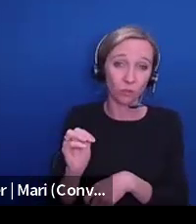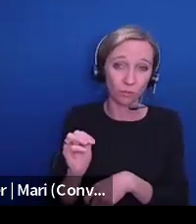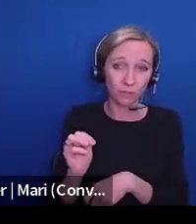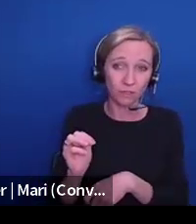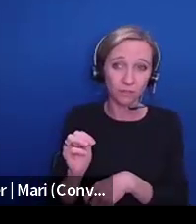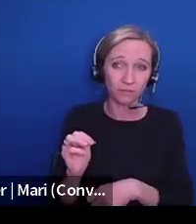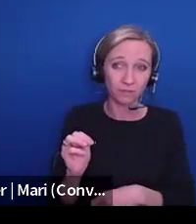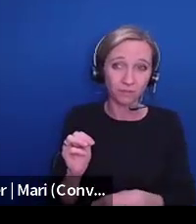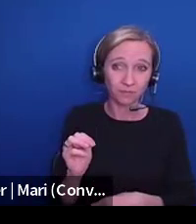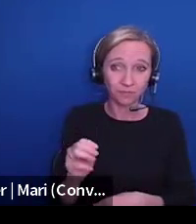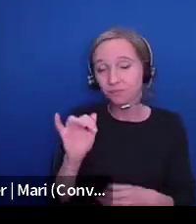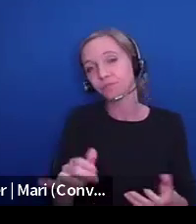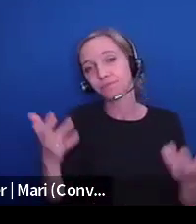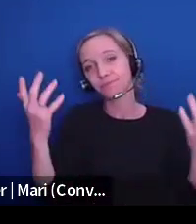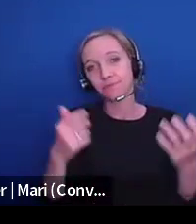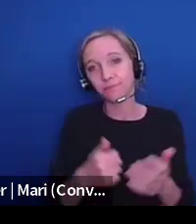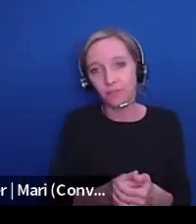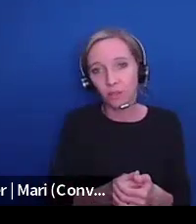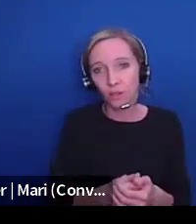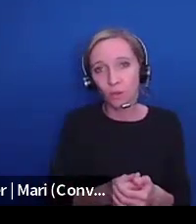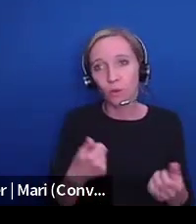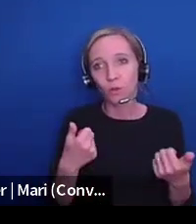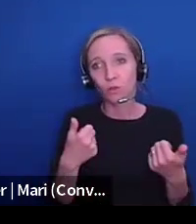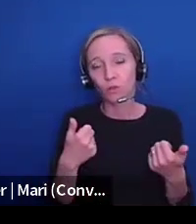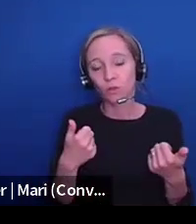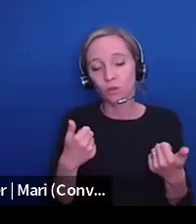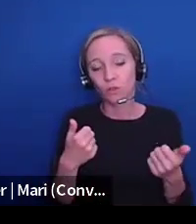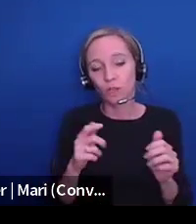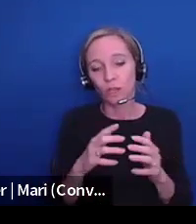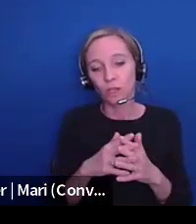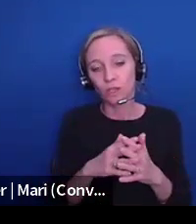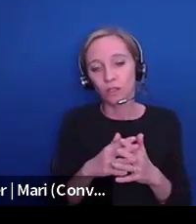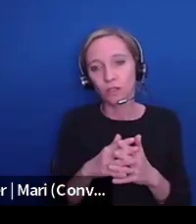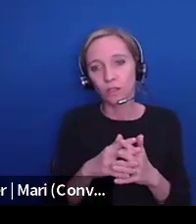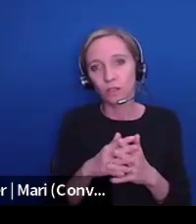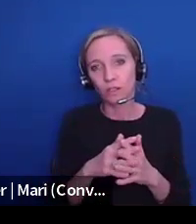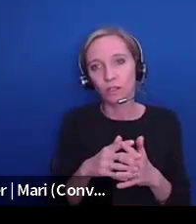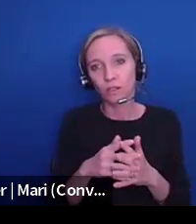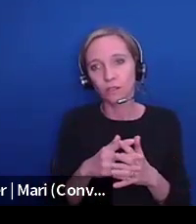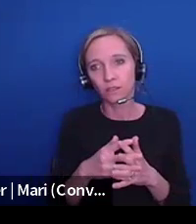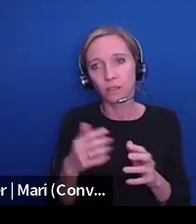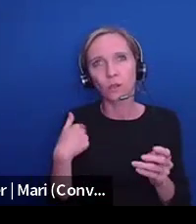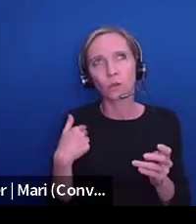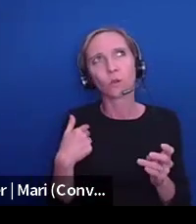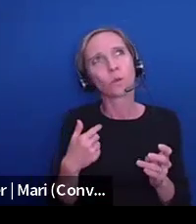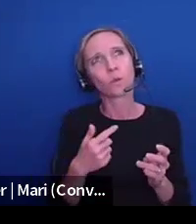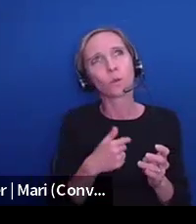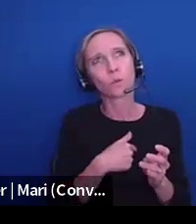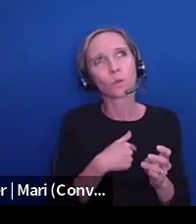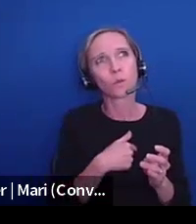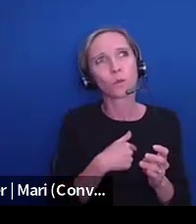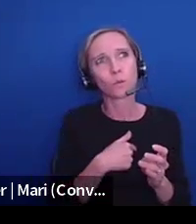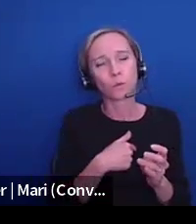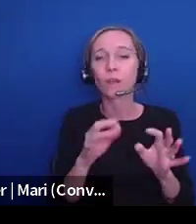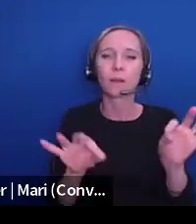But that's what it is. So these are the stronger. We have not, important